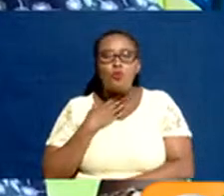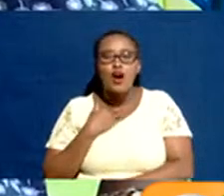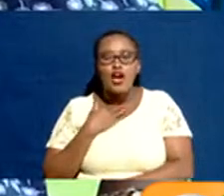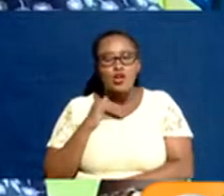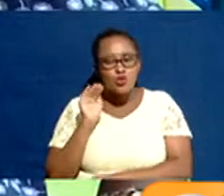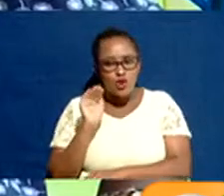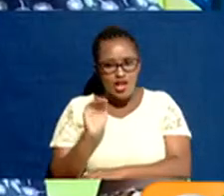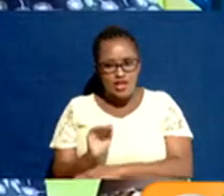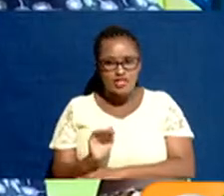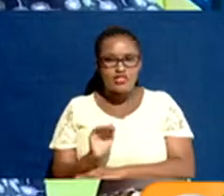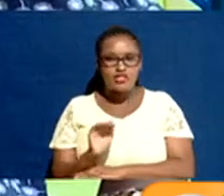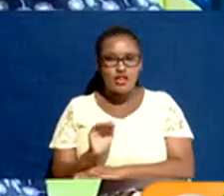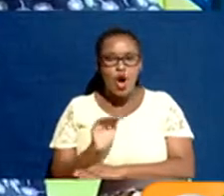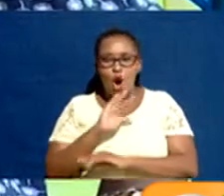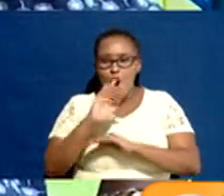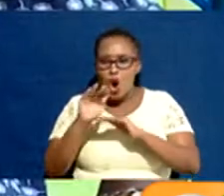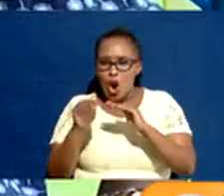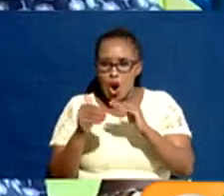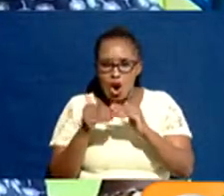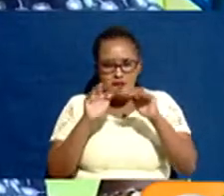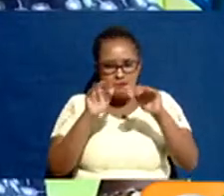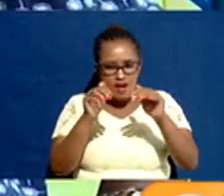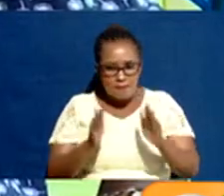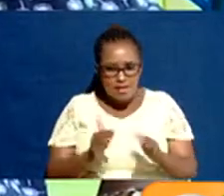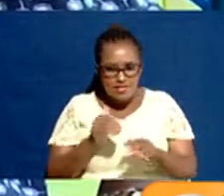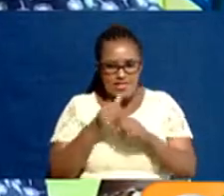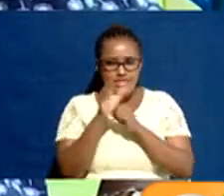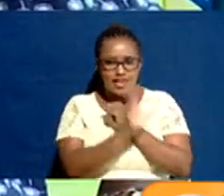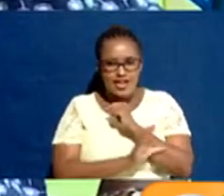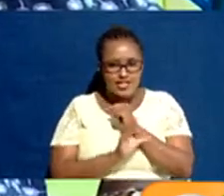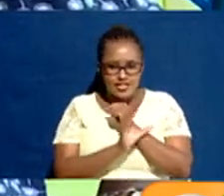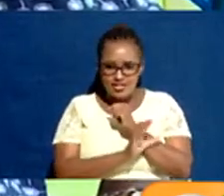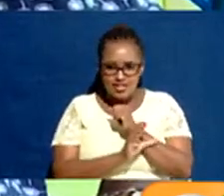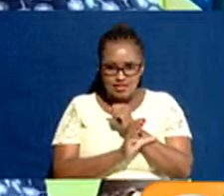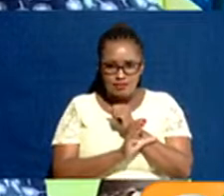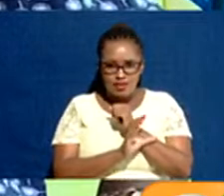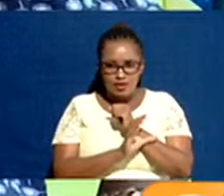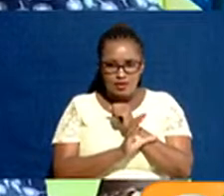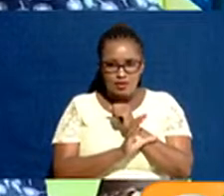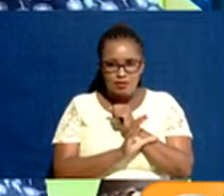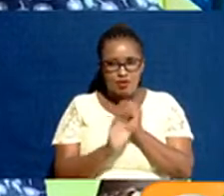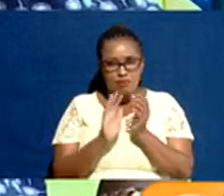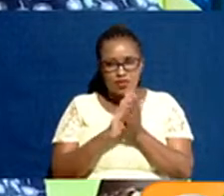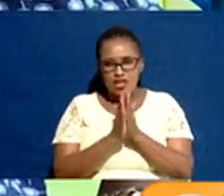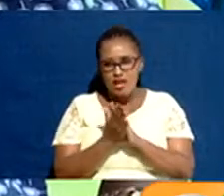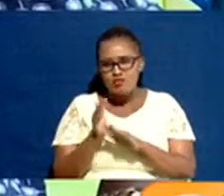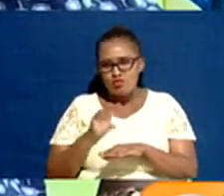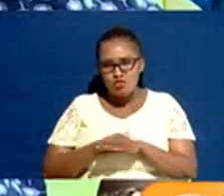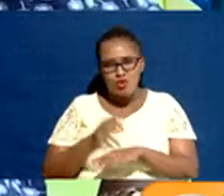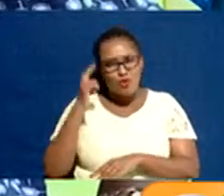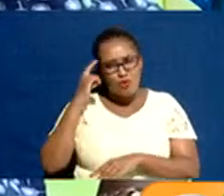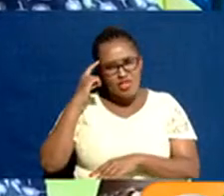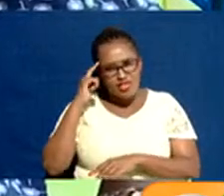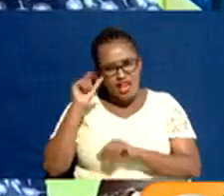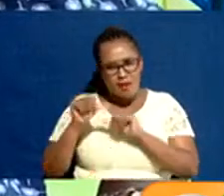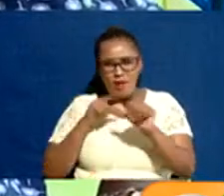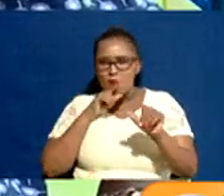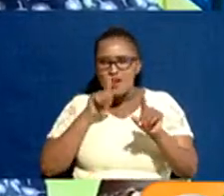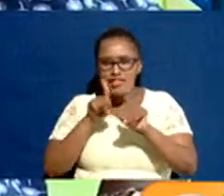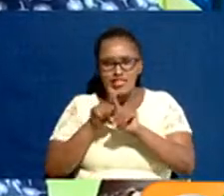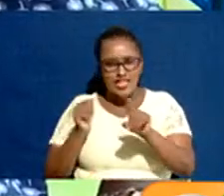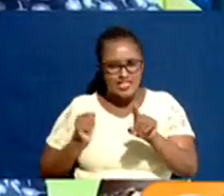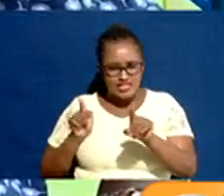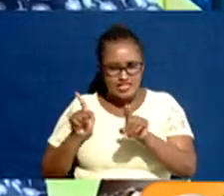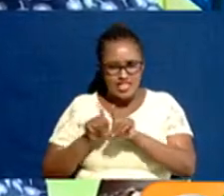appeal to all maize farmers across the country to be patriotic, to think of their brothers and sisters who